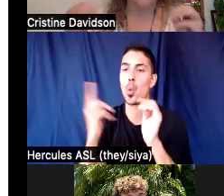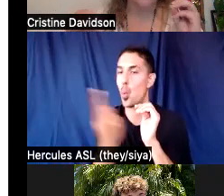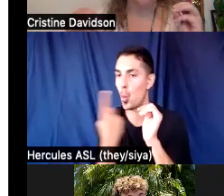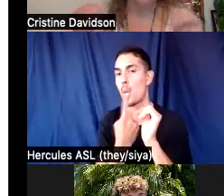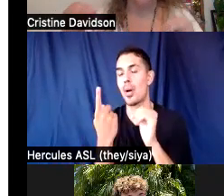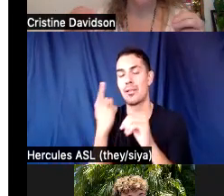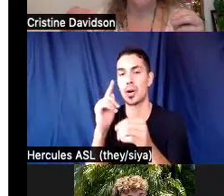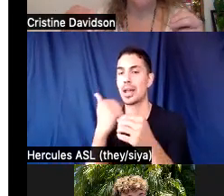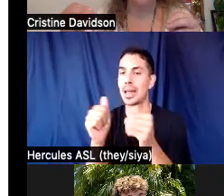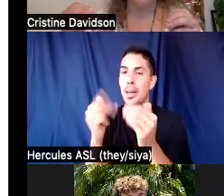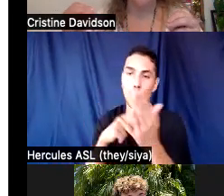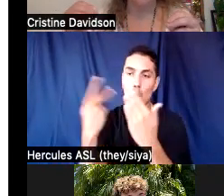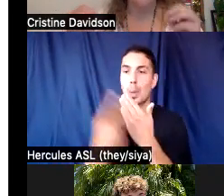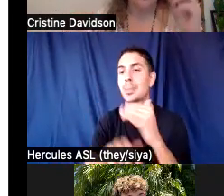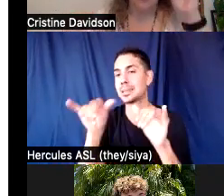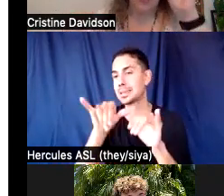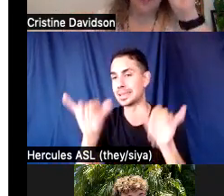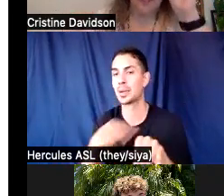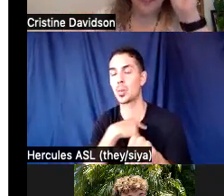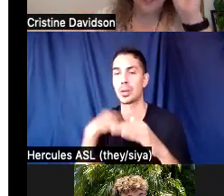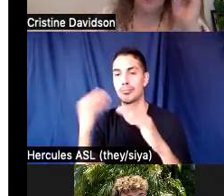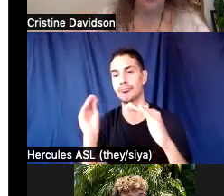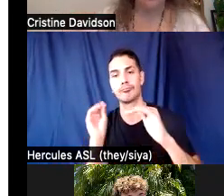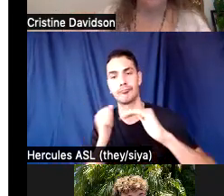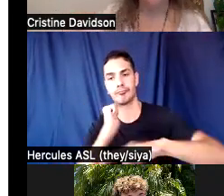program or system that we're putting into place, right?